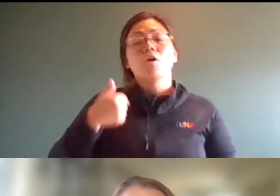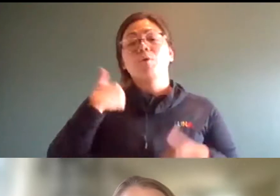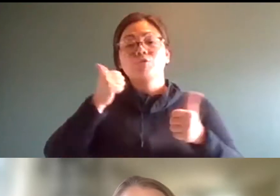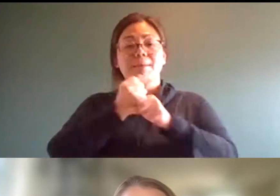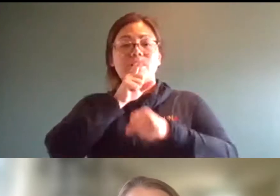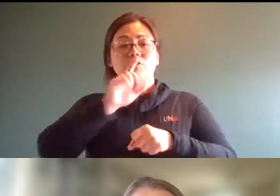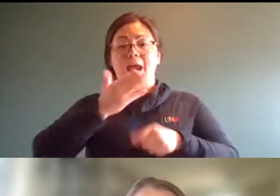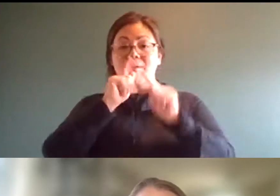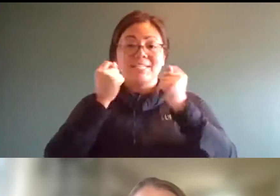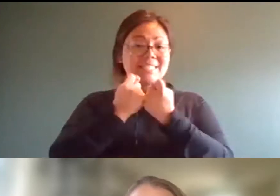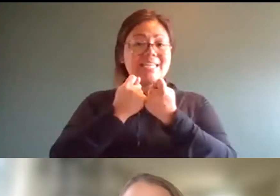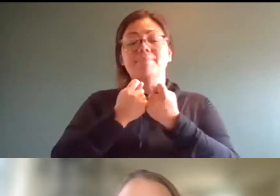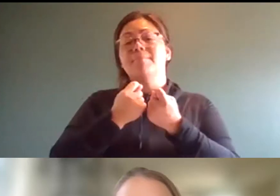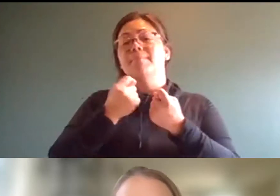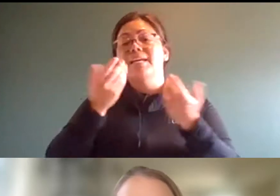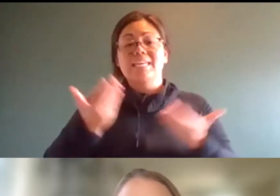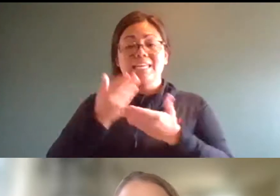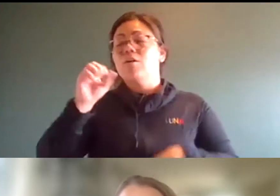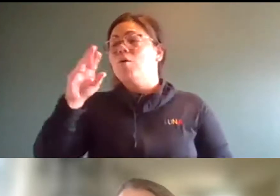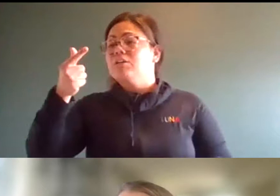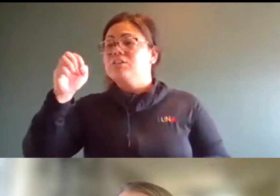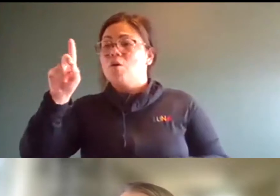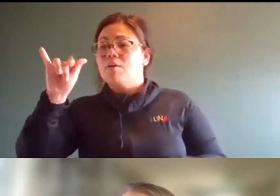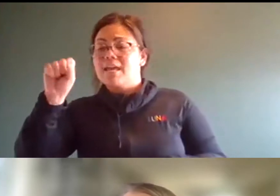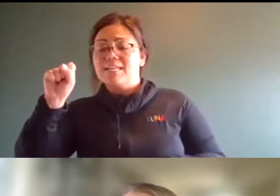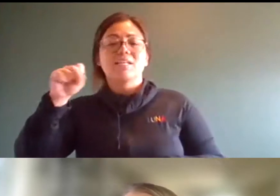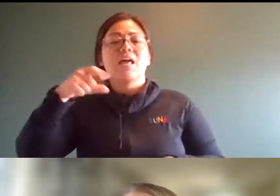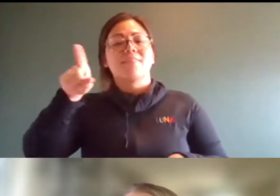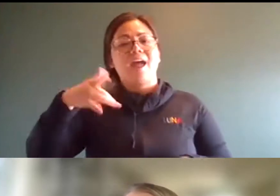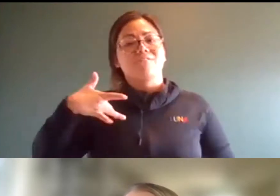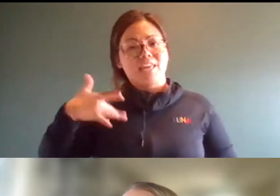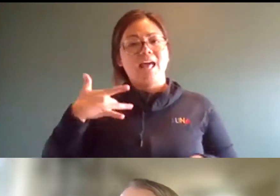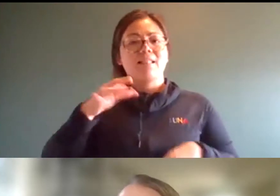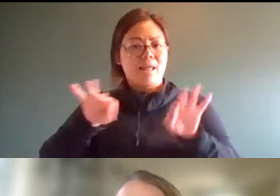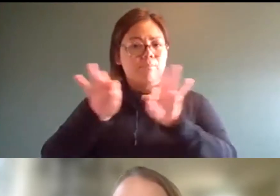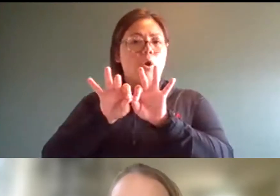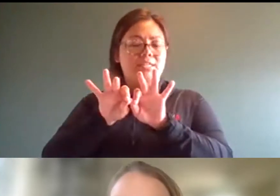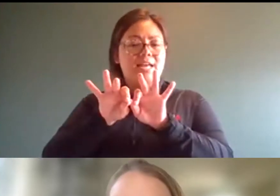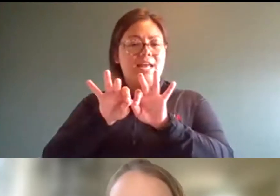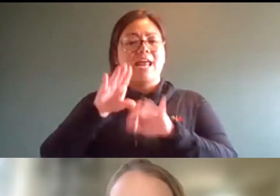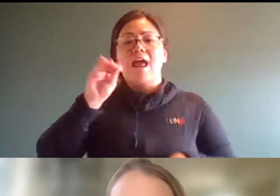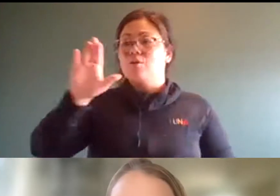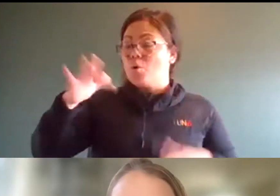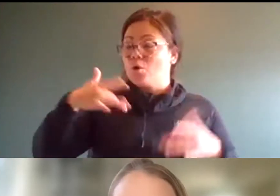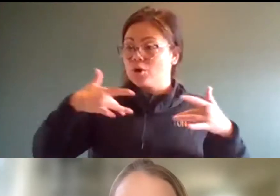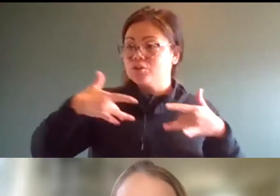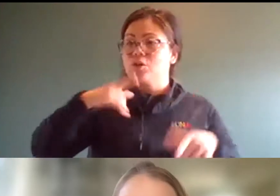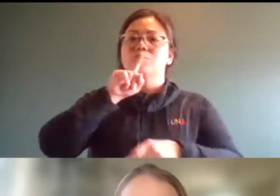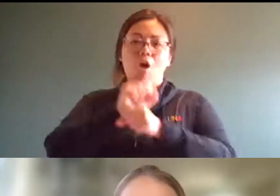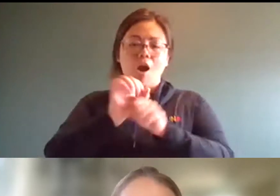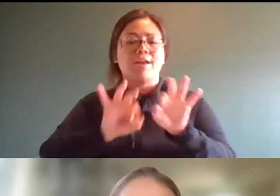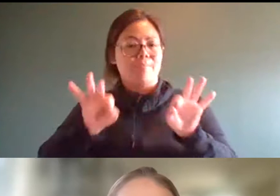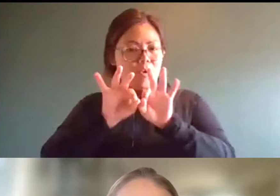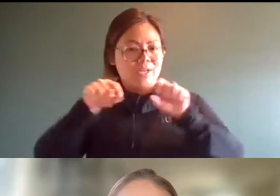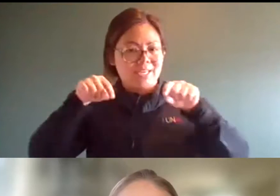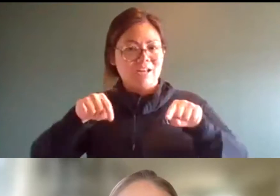teammates, whether they're agency teammates or they're GEODIS teammates, that they feel important and that their concerns are truly important.